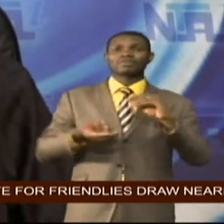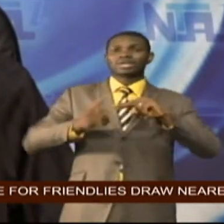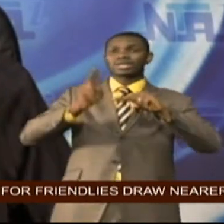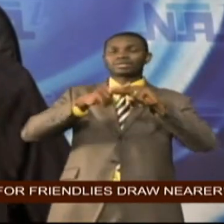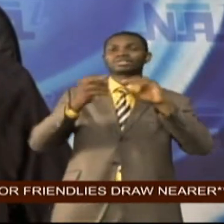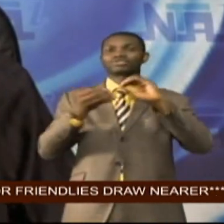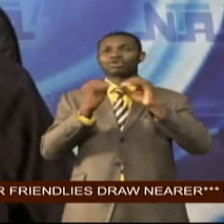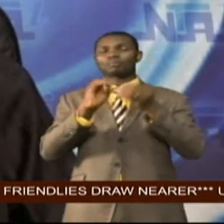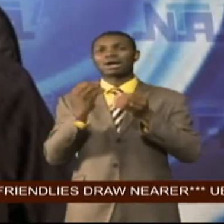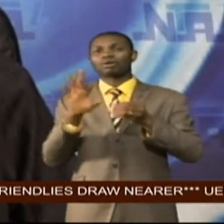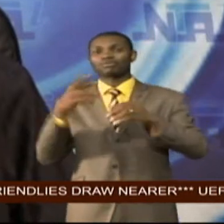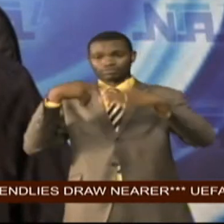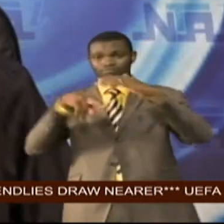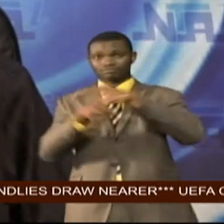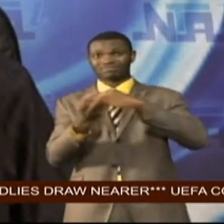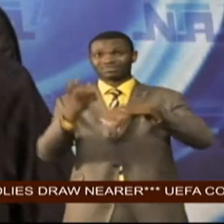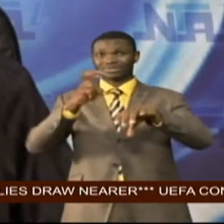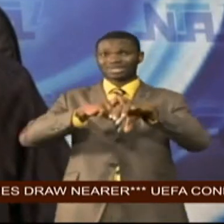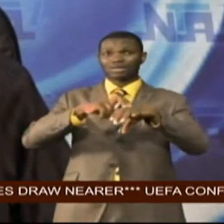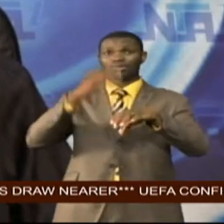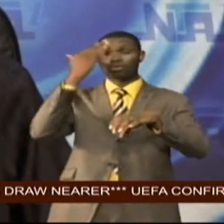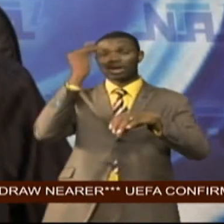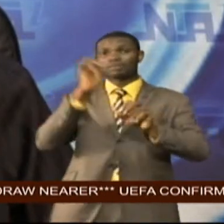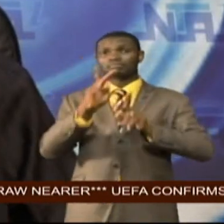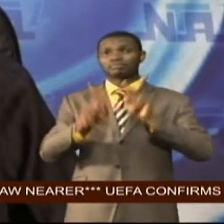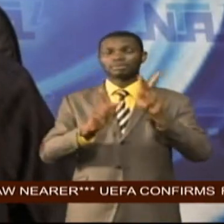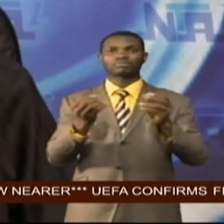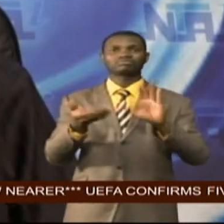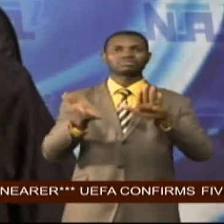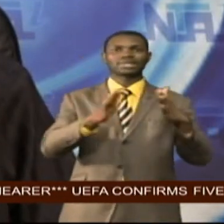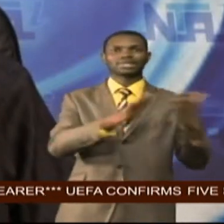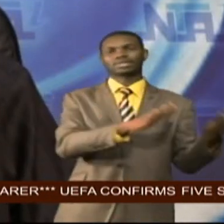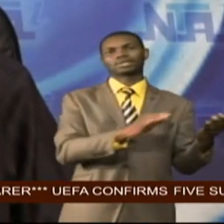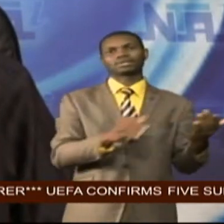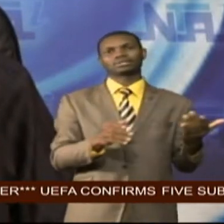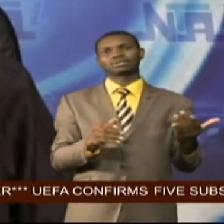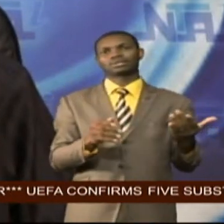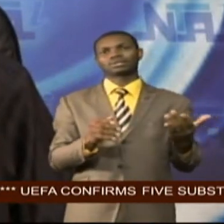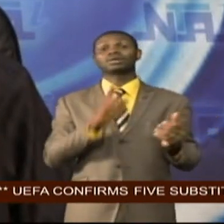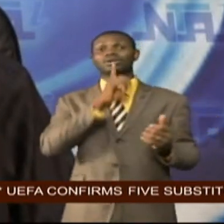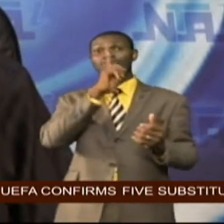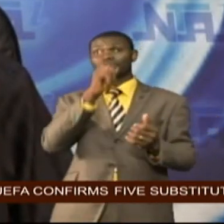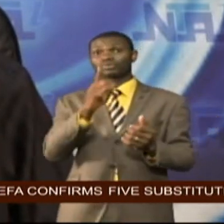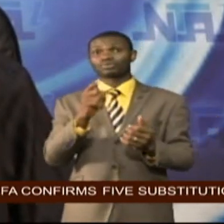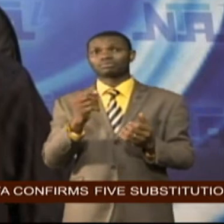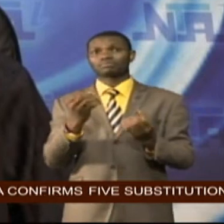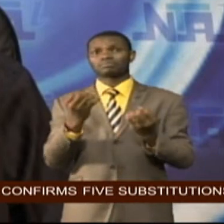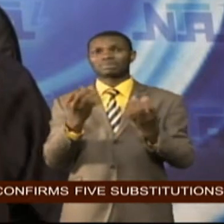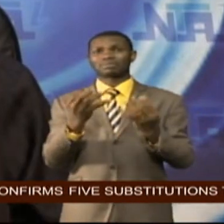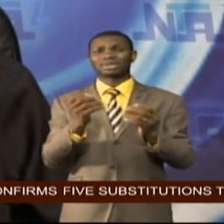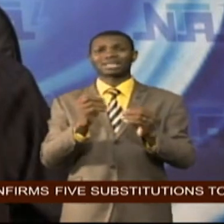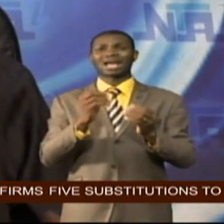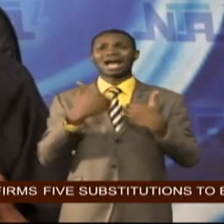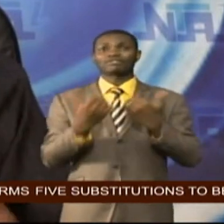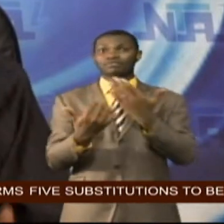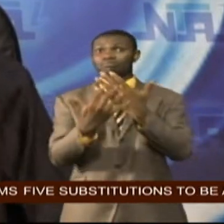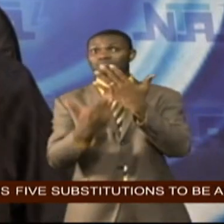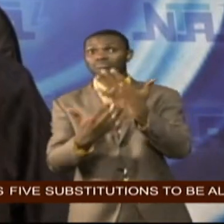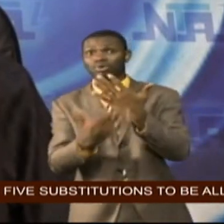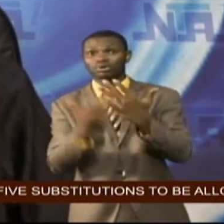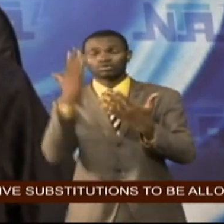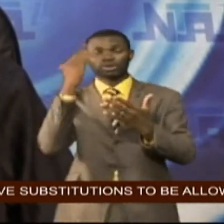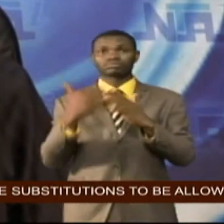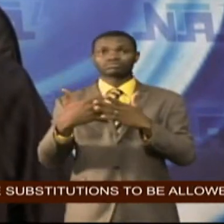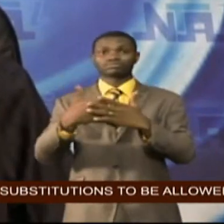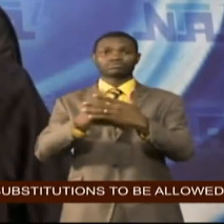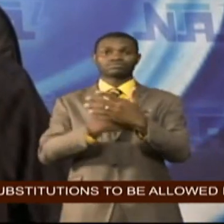of deaths from hemorrhage, and initially they were thinking they were actually hemorrhagic fevers like Lassa and others, but